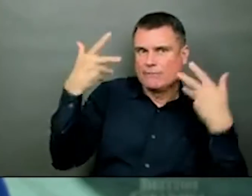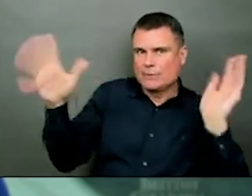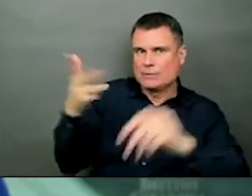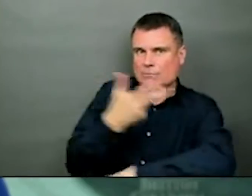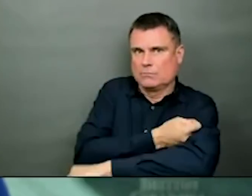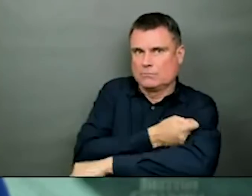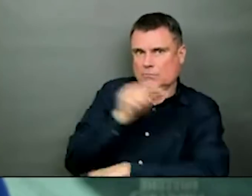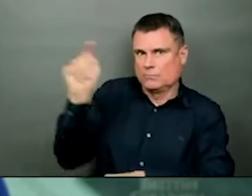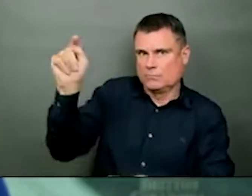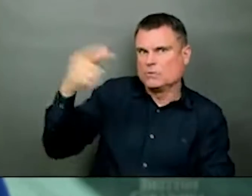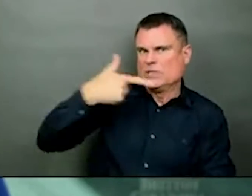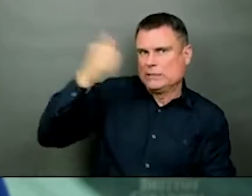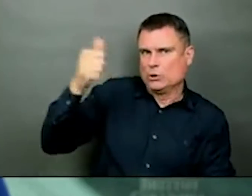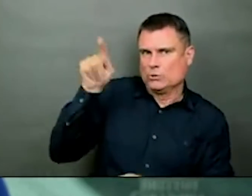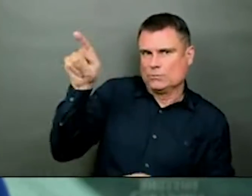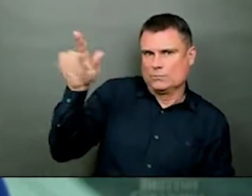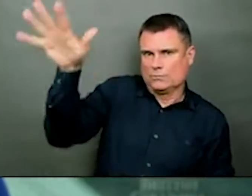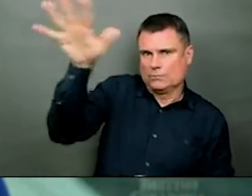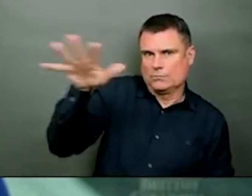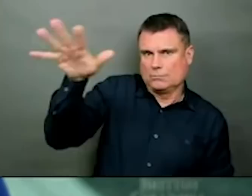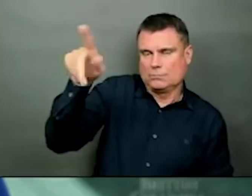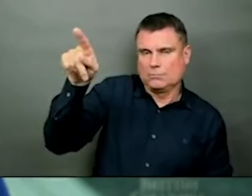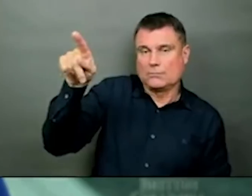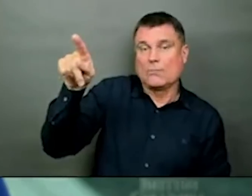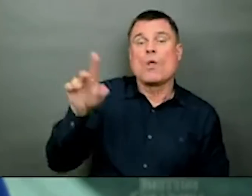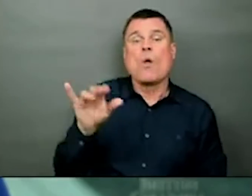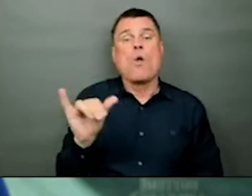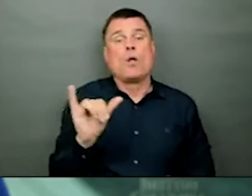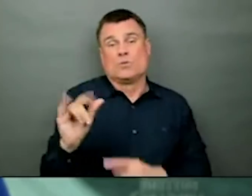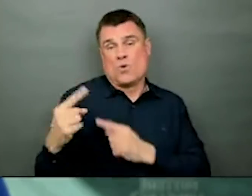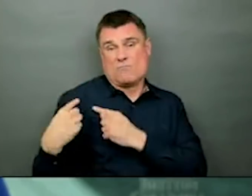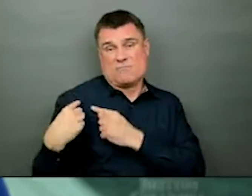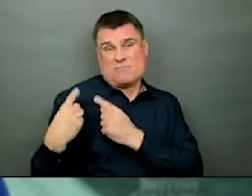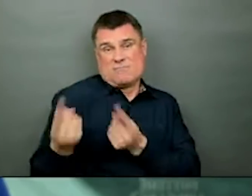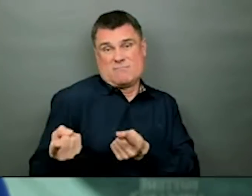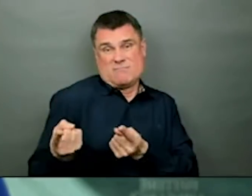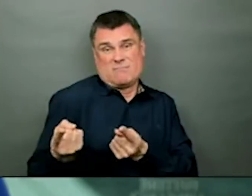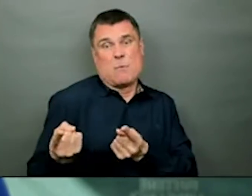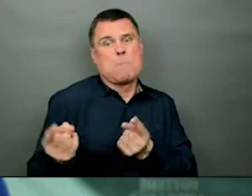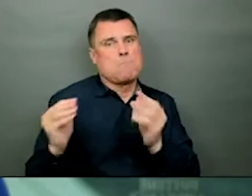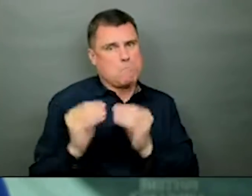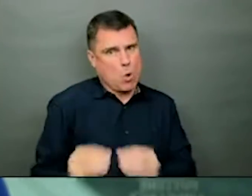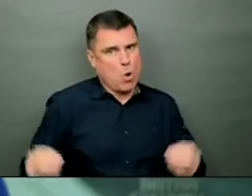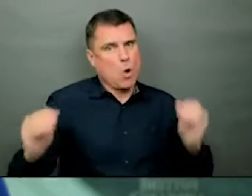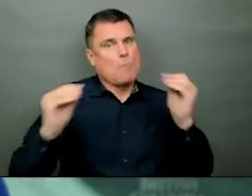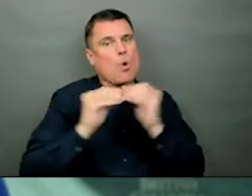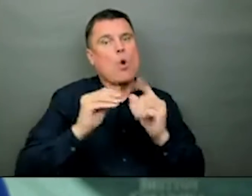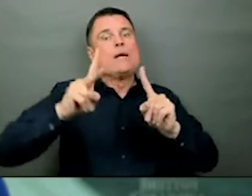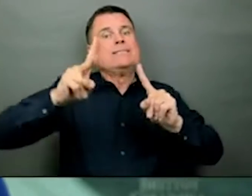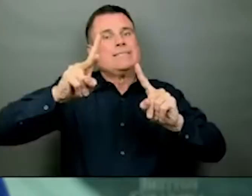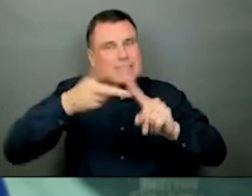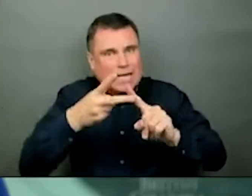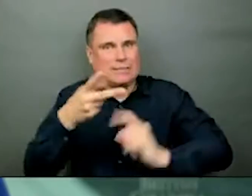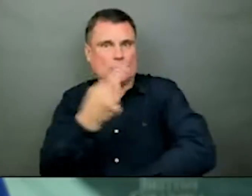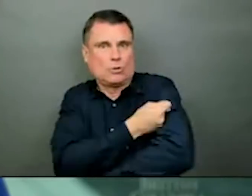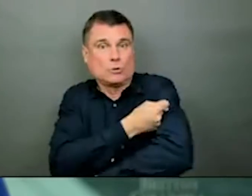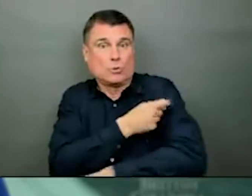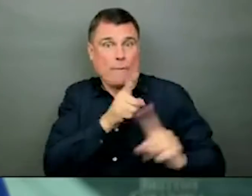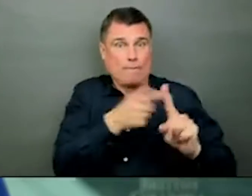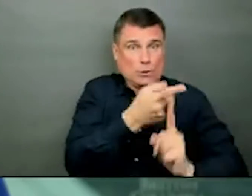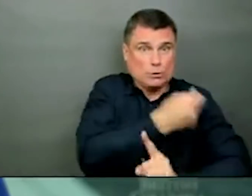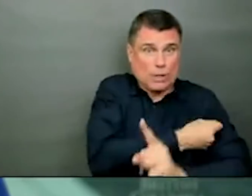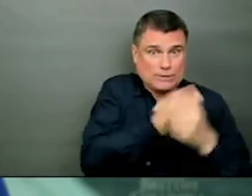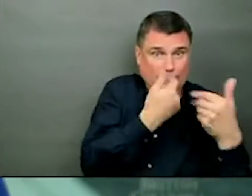have been carrying on with second doses, I think doubling the number of second doses in the last 7 days that have been provided